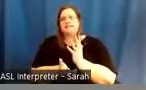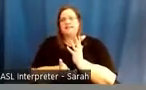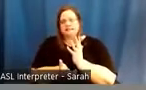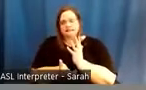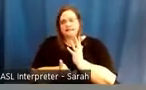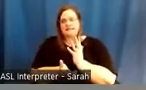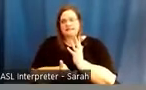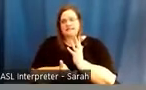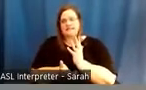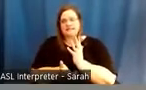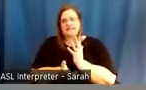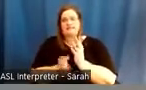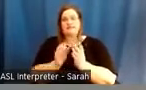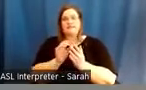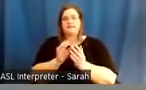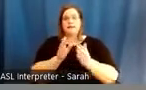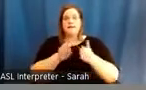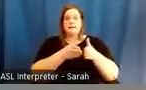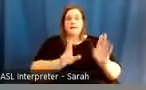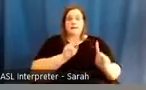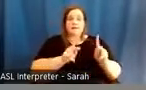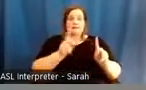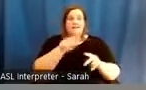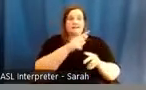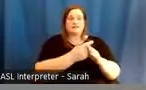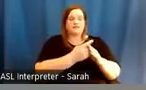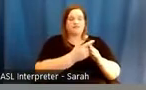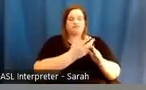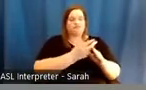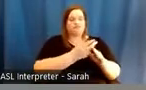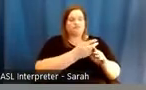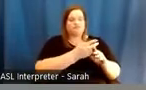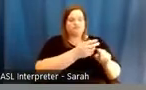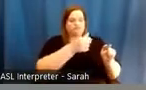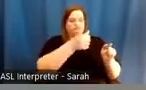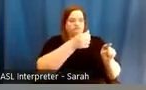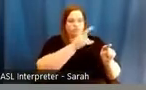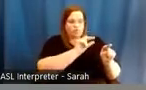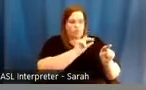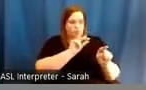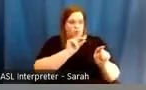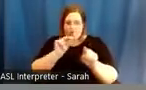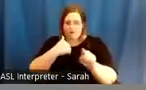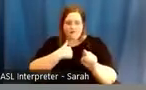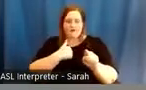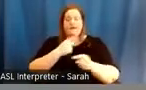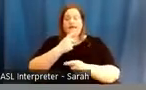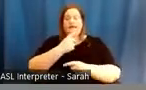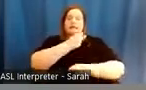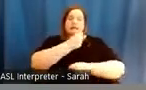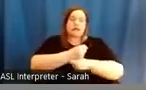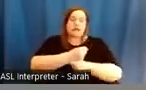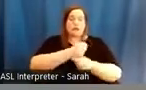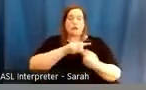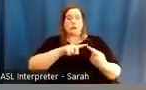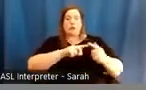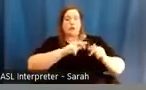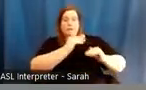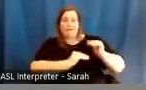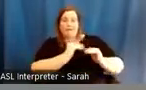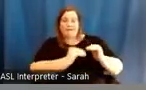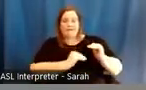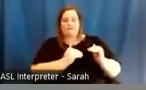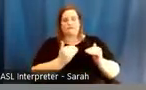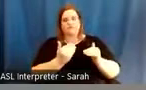public places in Vermont. And because of the age and the year they were built, you can only